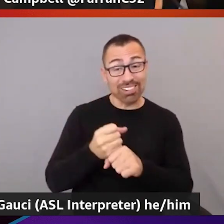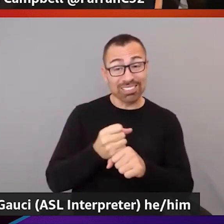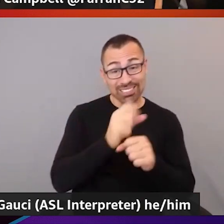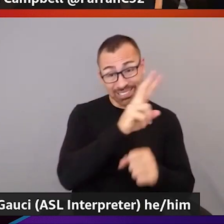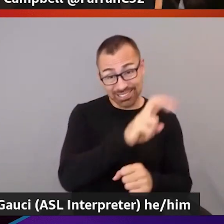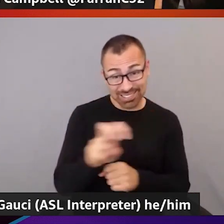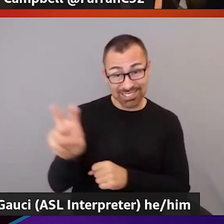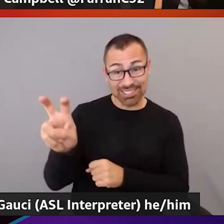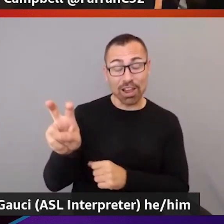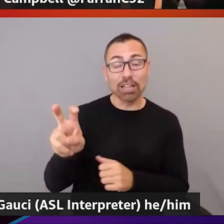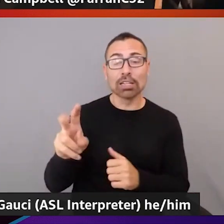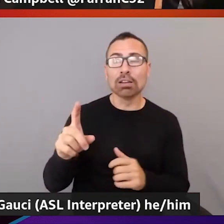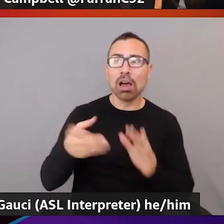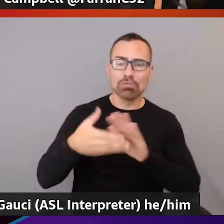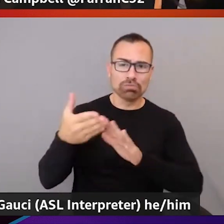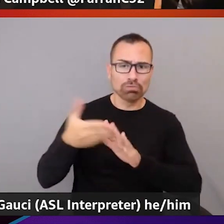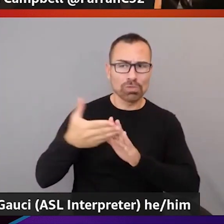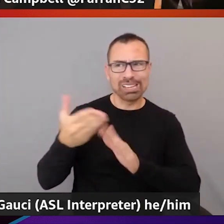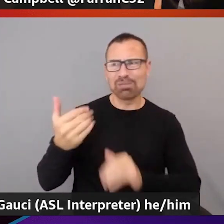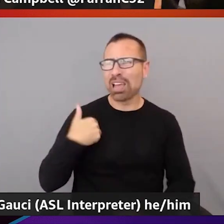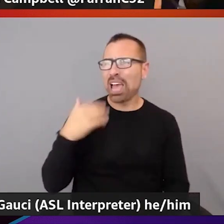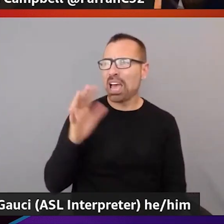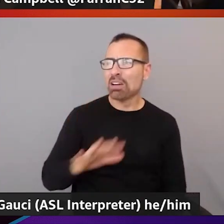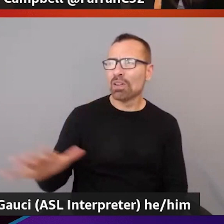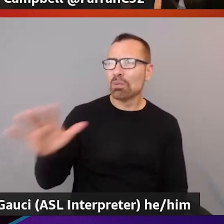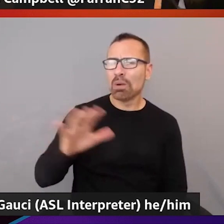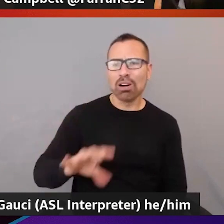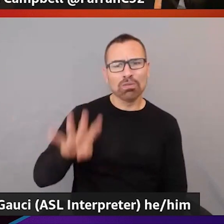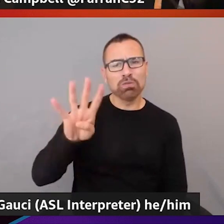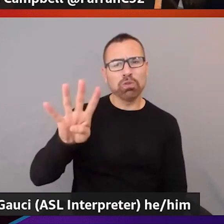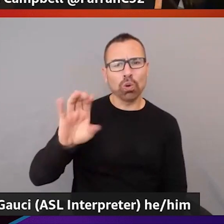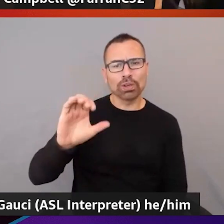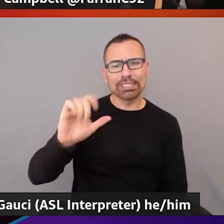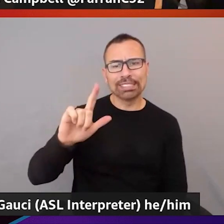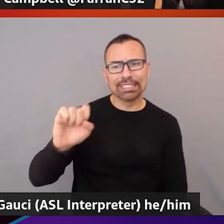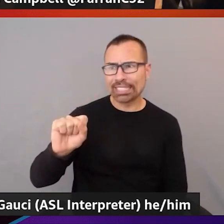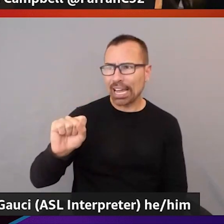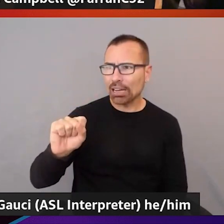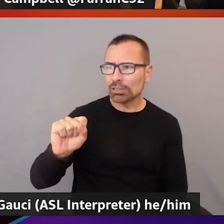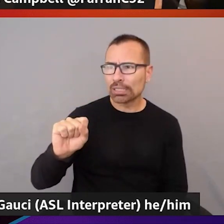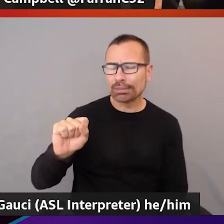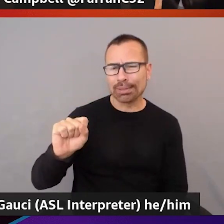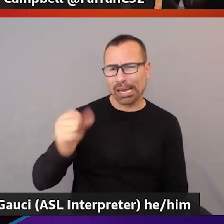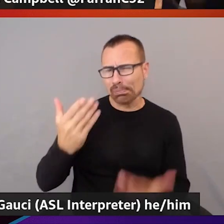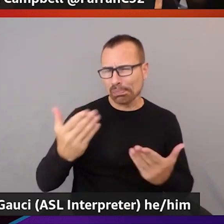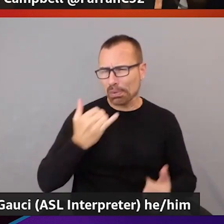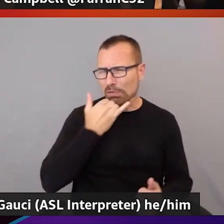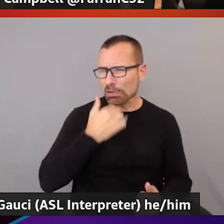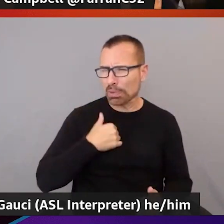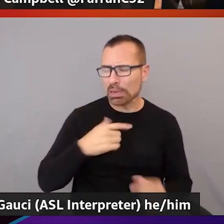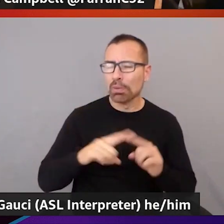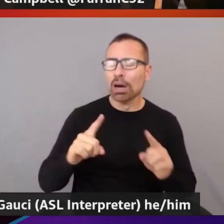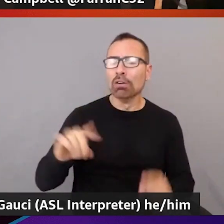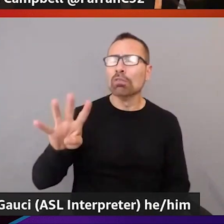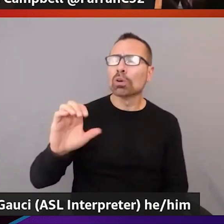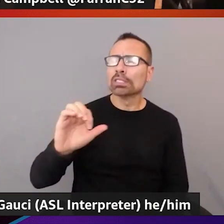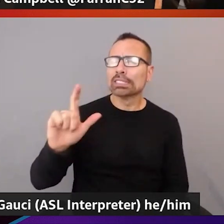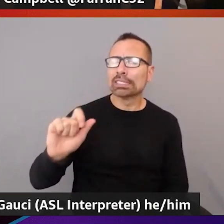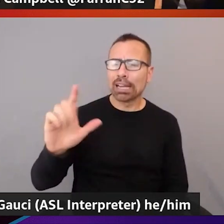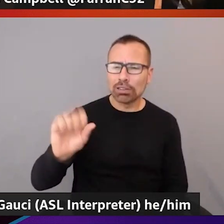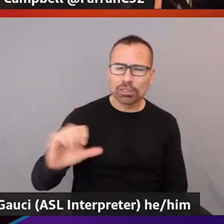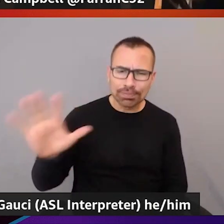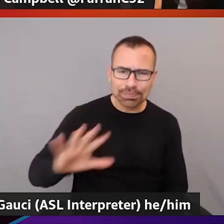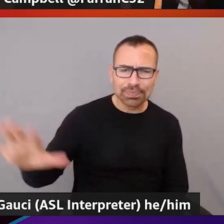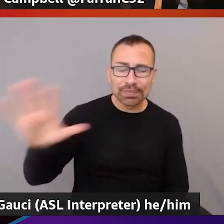running. We have about 4 cells. I might be misquoting that, but 4 cells now in different regions